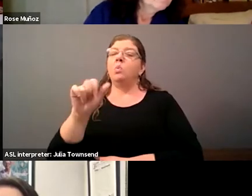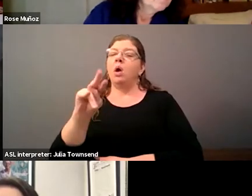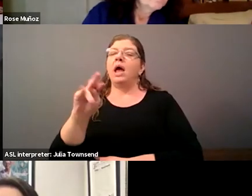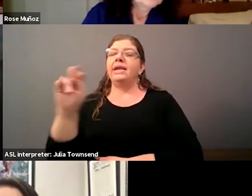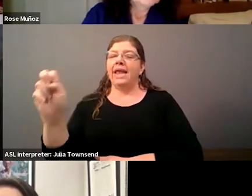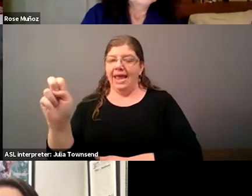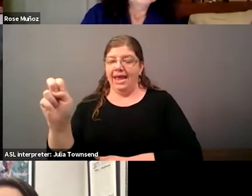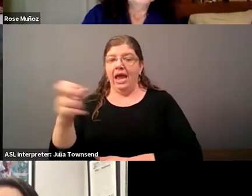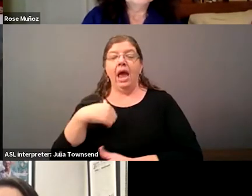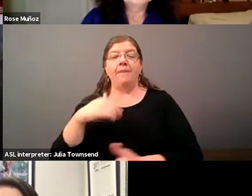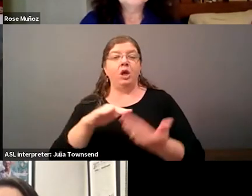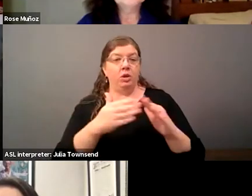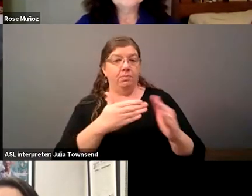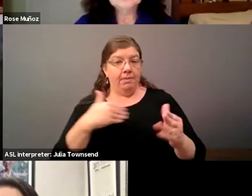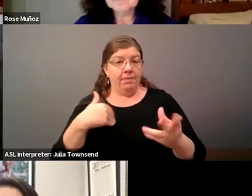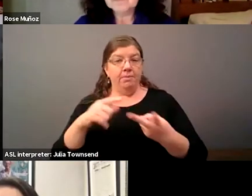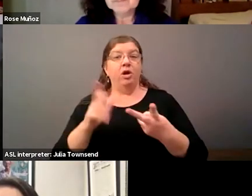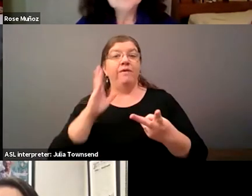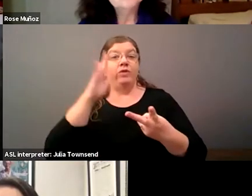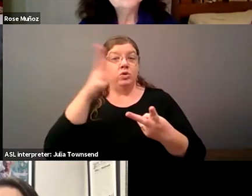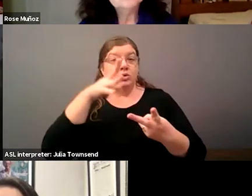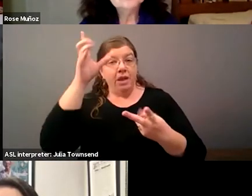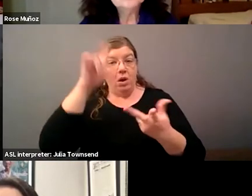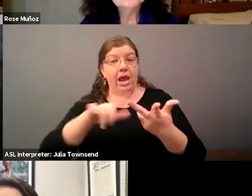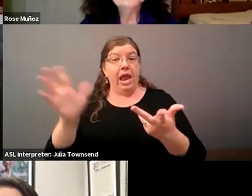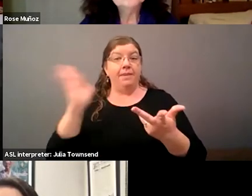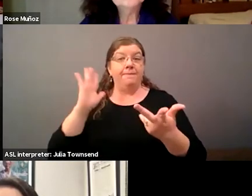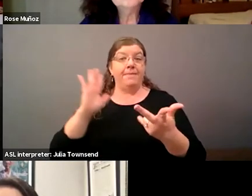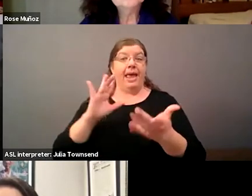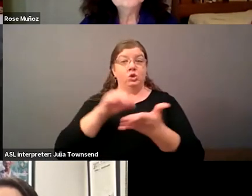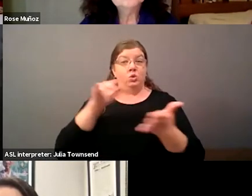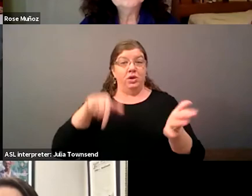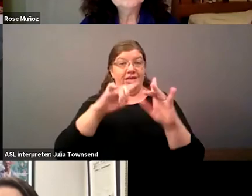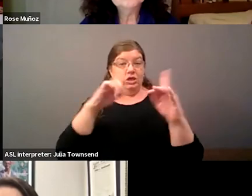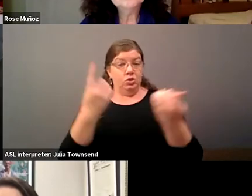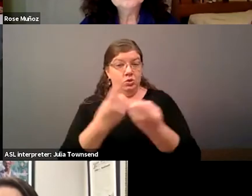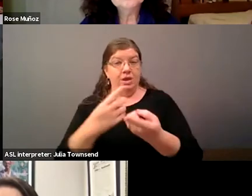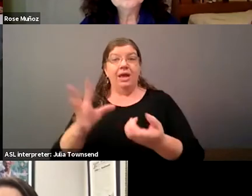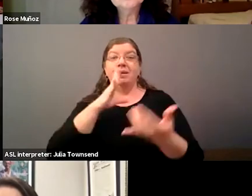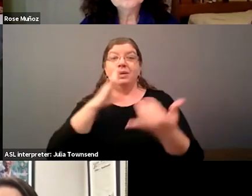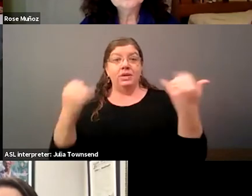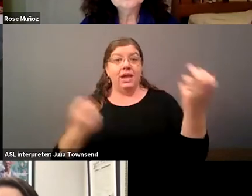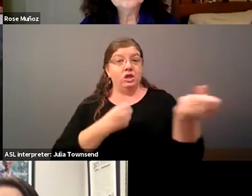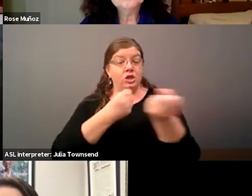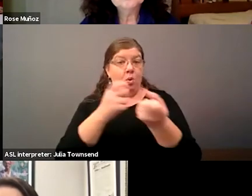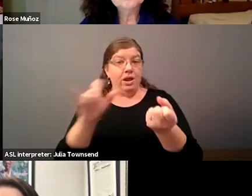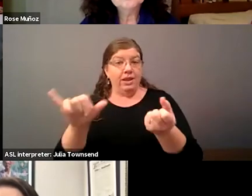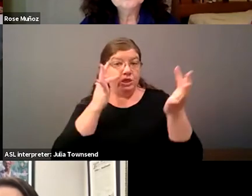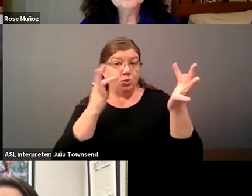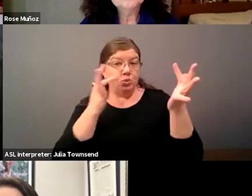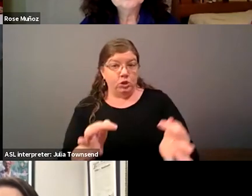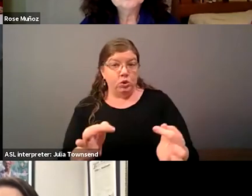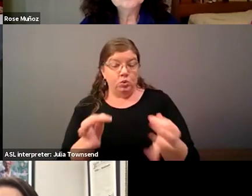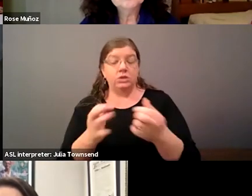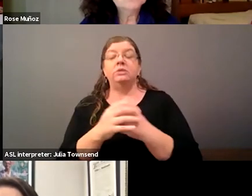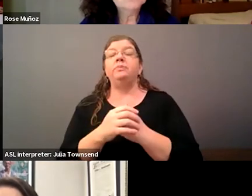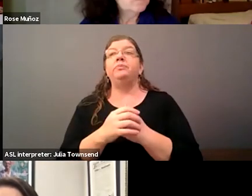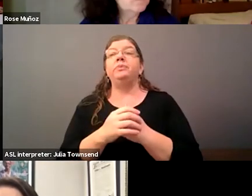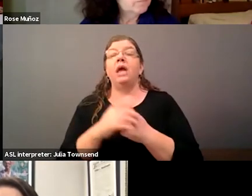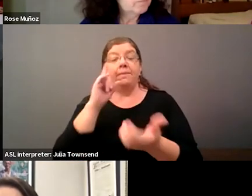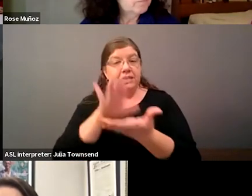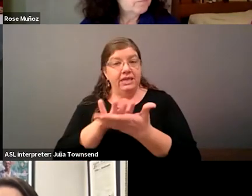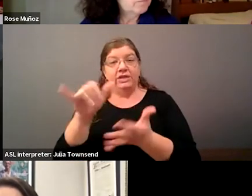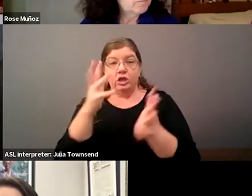member future parent and past student of this district and i am speaking today in support of this resolution i really believe this